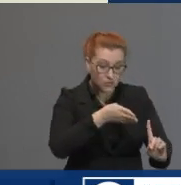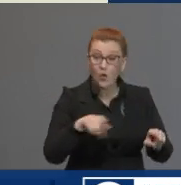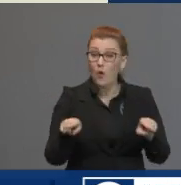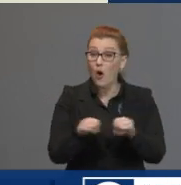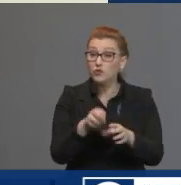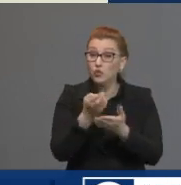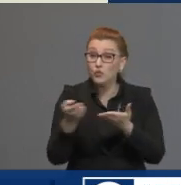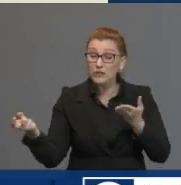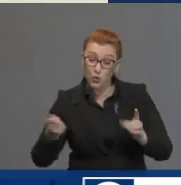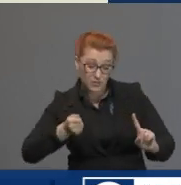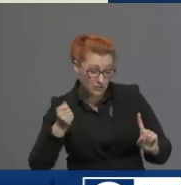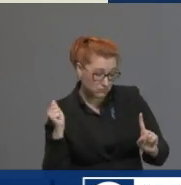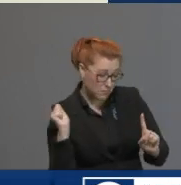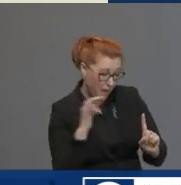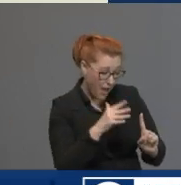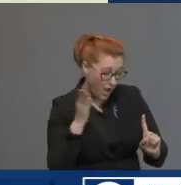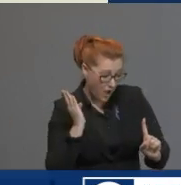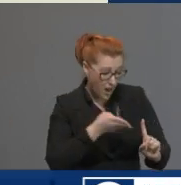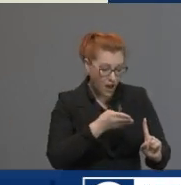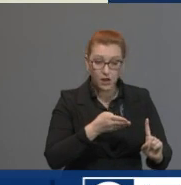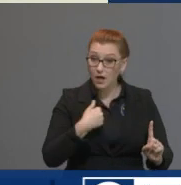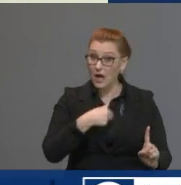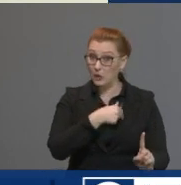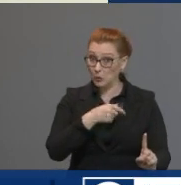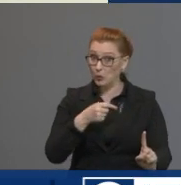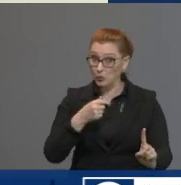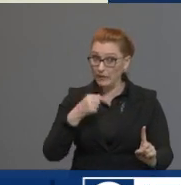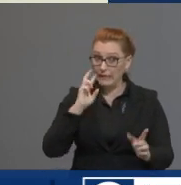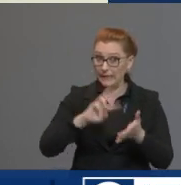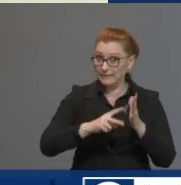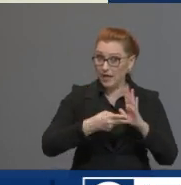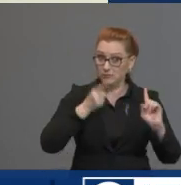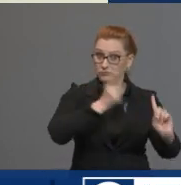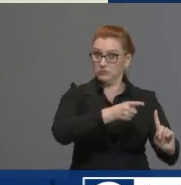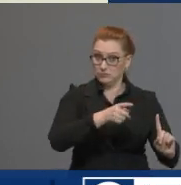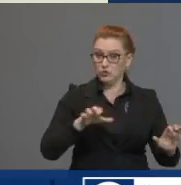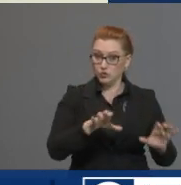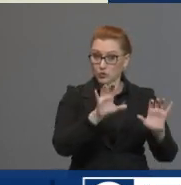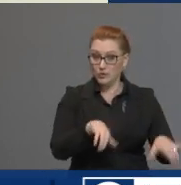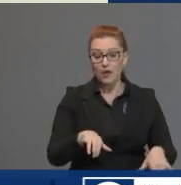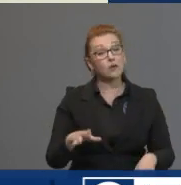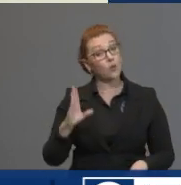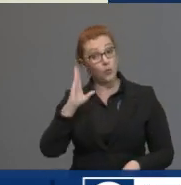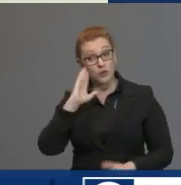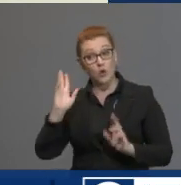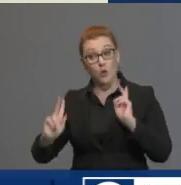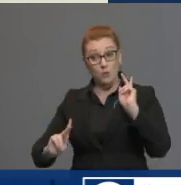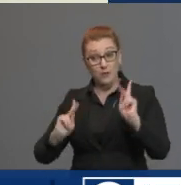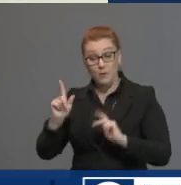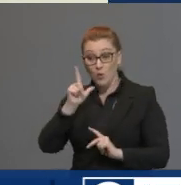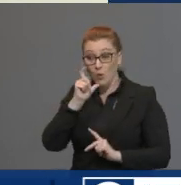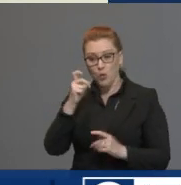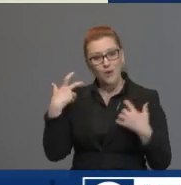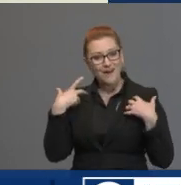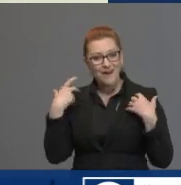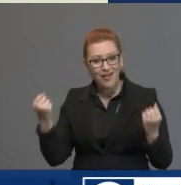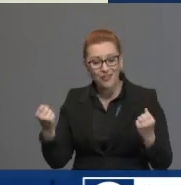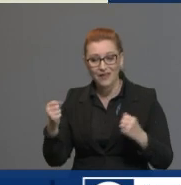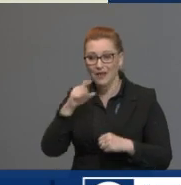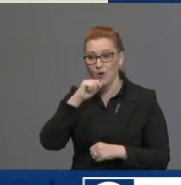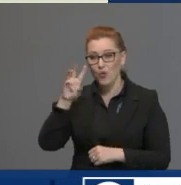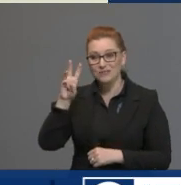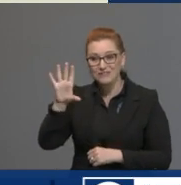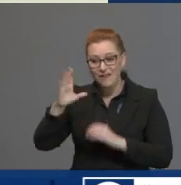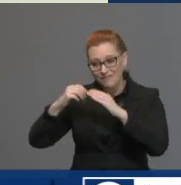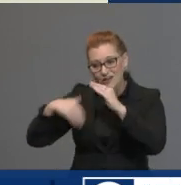but resources. And that's what we intend to do. And we know people that don't have an underlying health condition, that are under